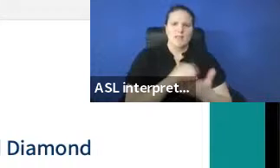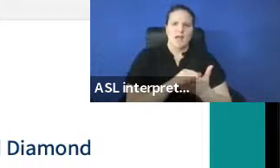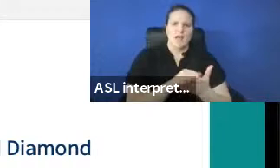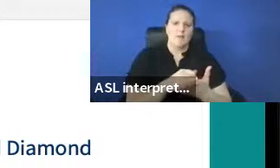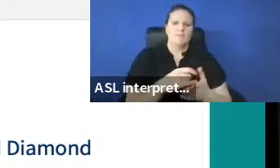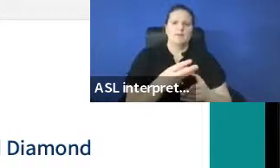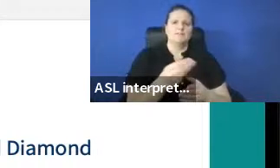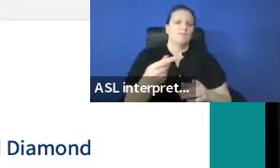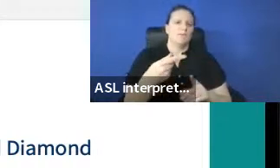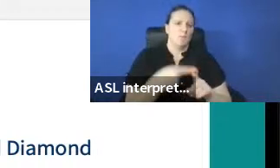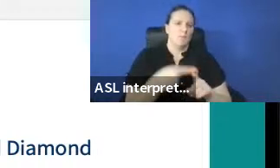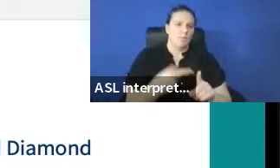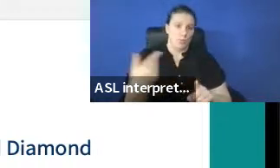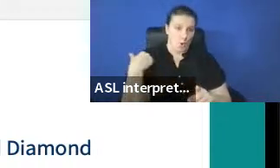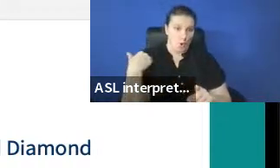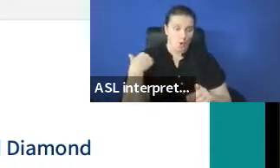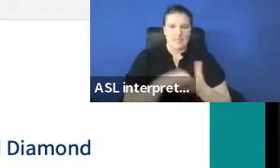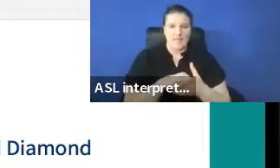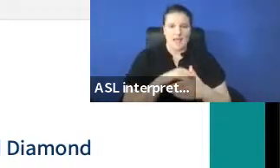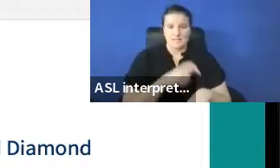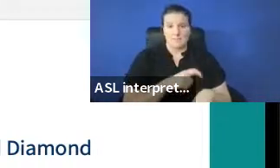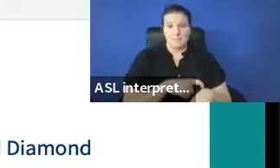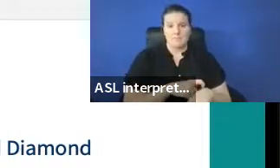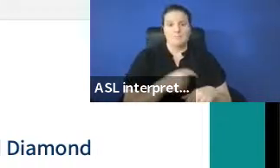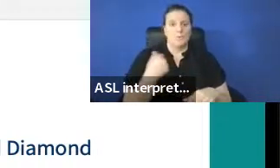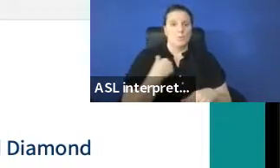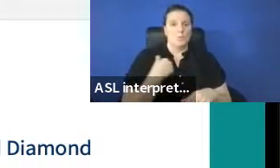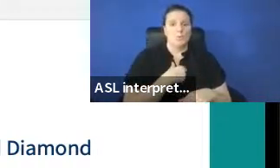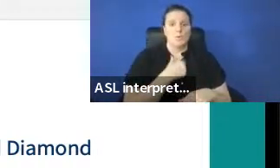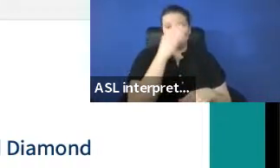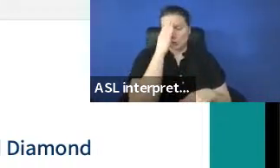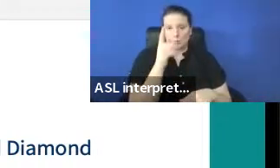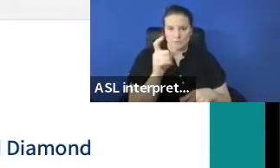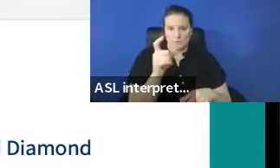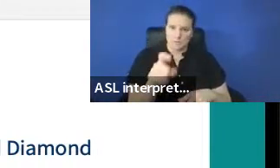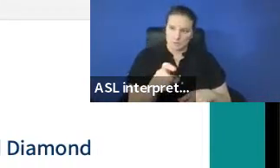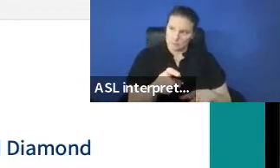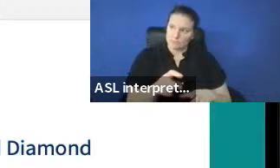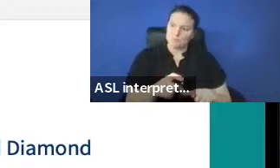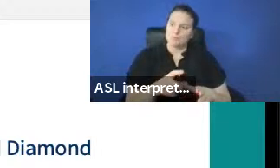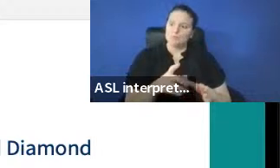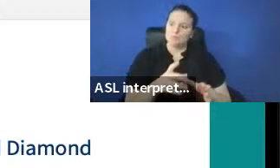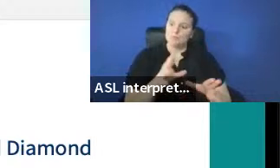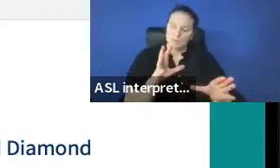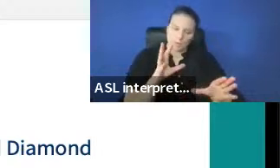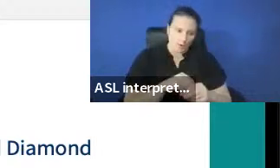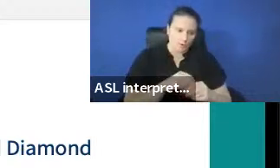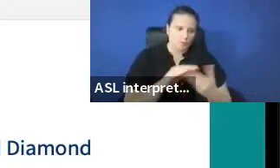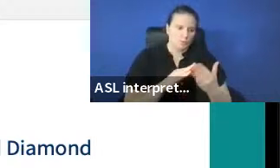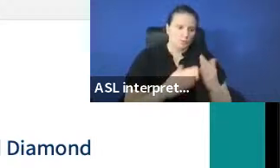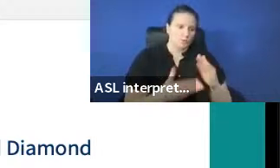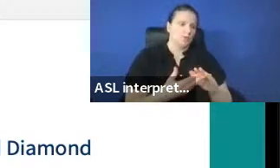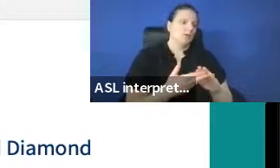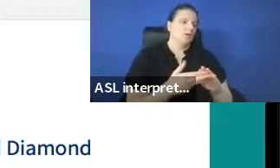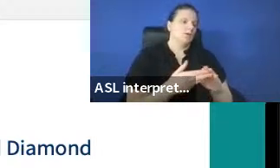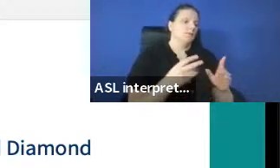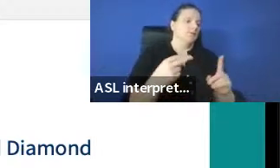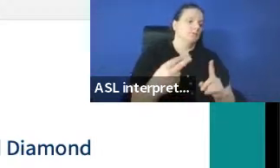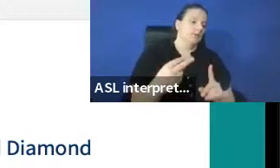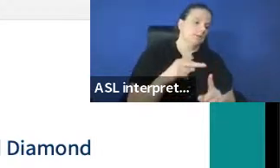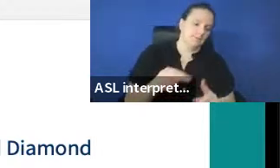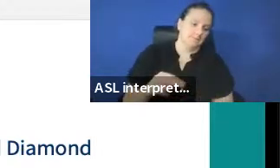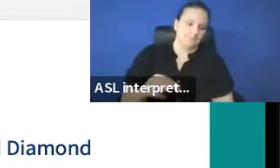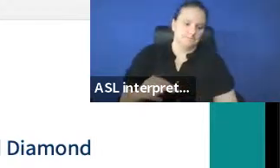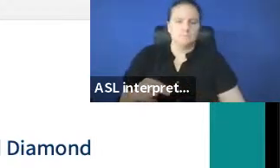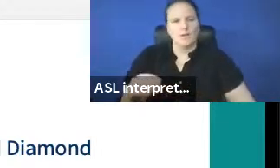months back. At that time, we knew that there was a need to engage the community perspective on a